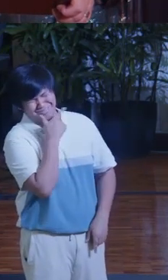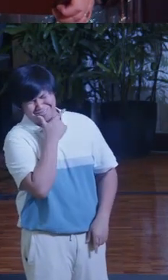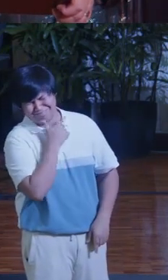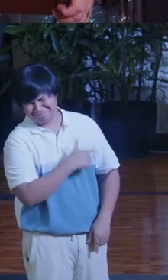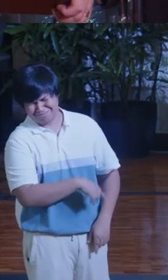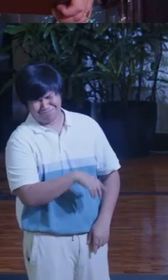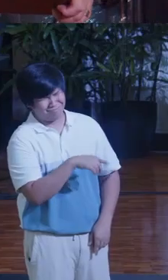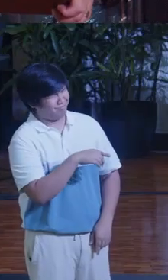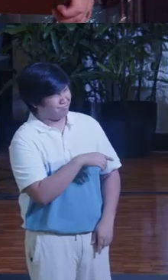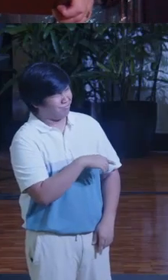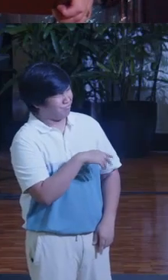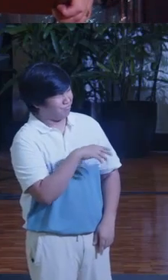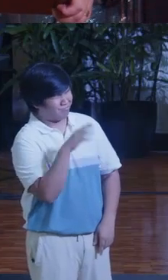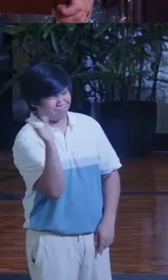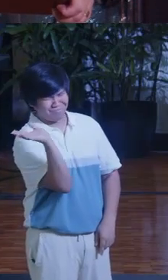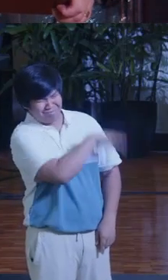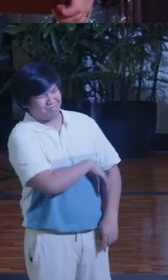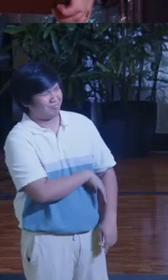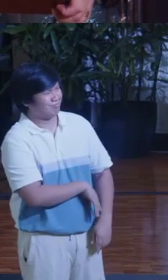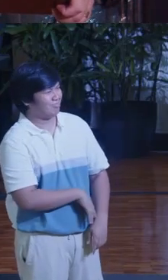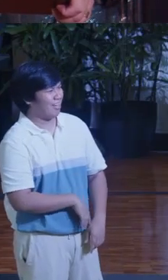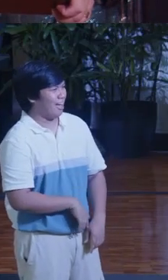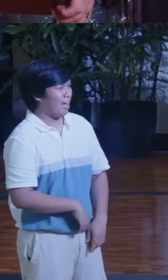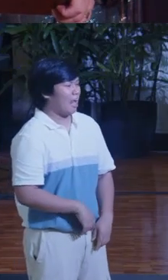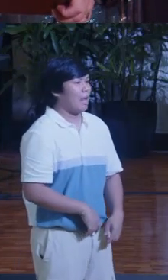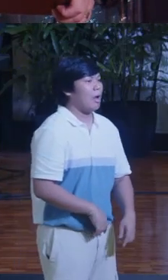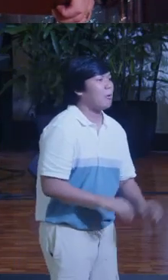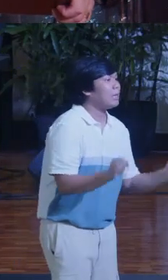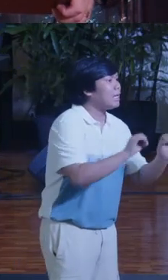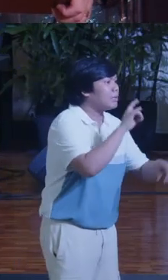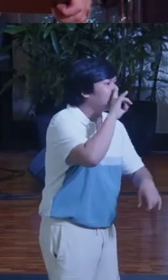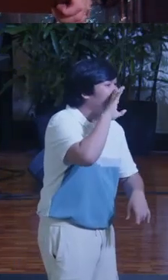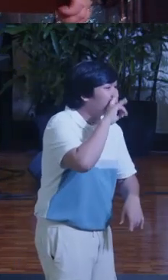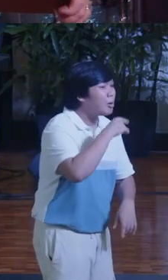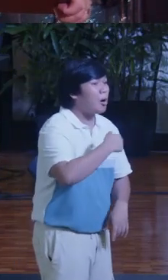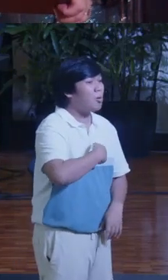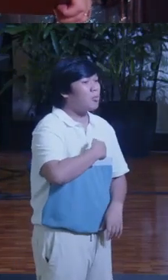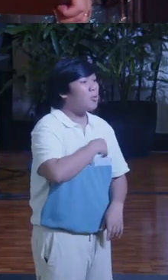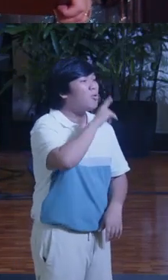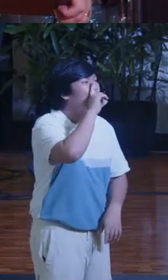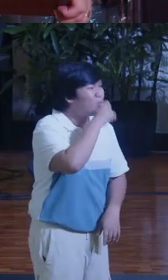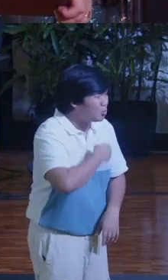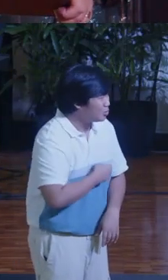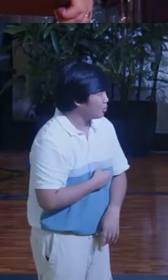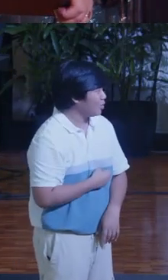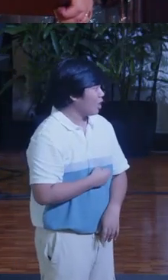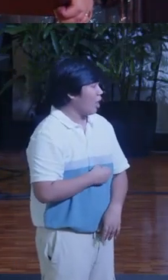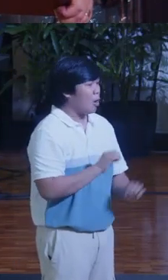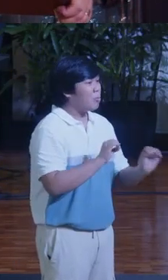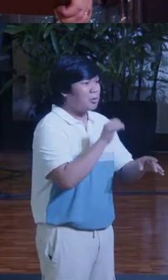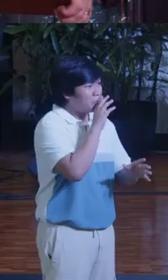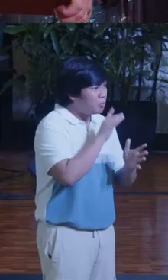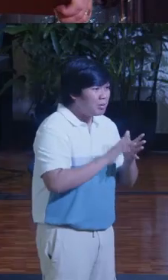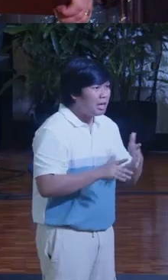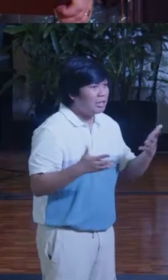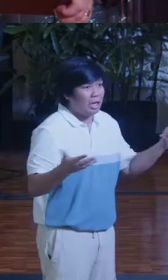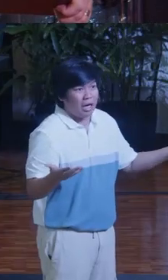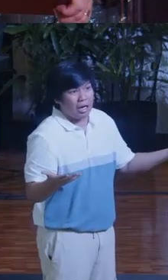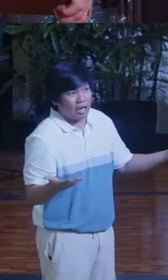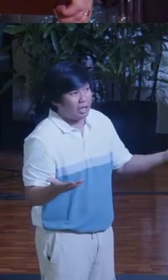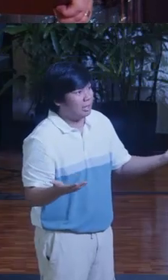So Sarah laughed to herself, saying, "After I am worn out and my Lord is old, shall I have